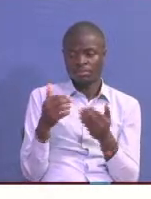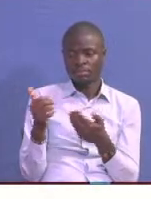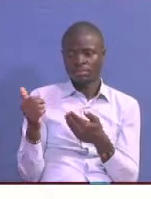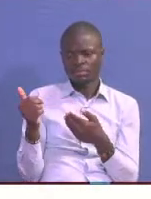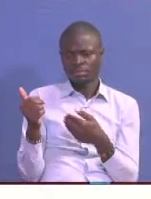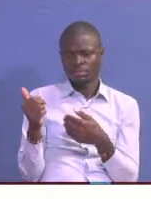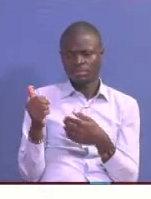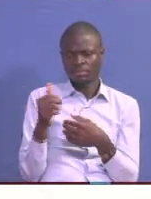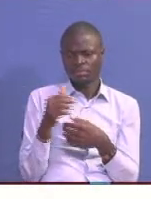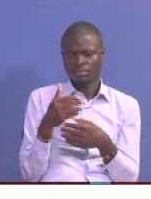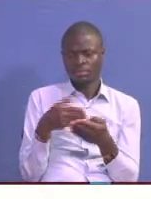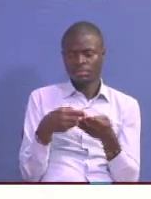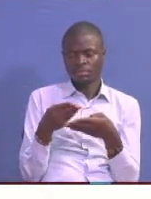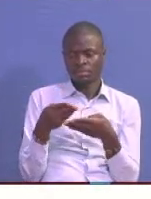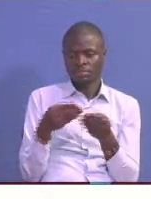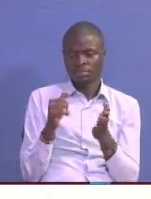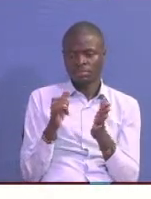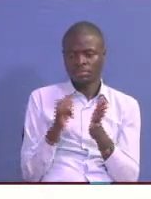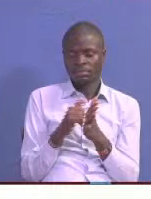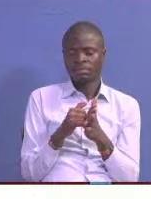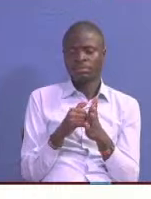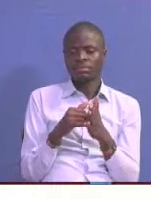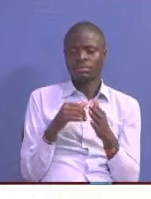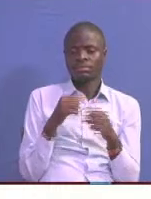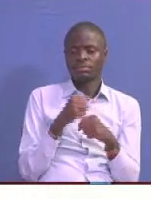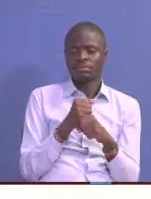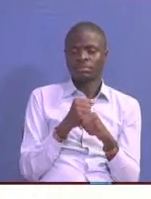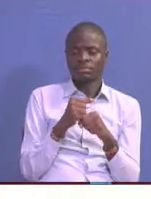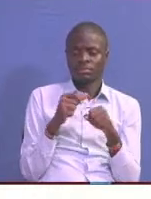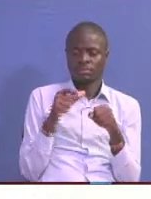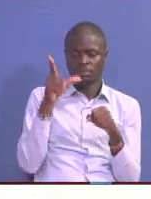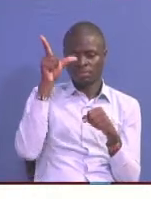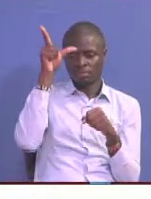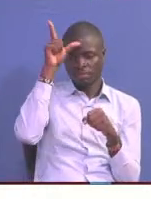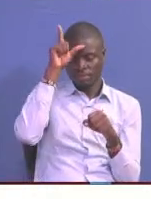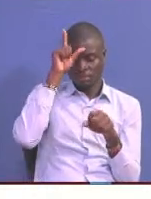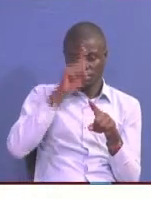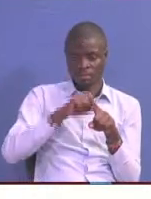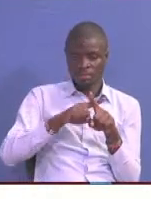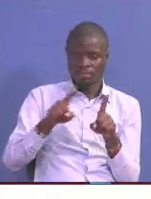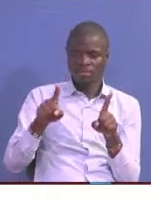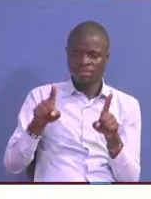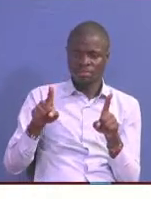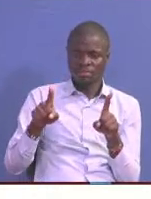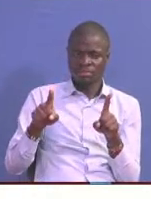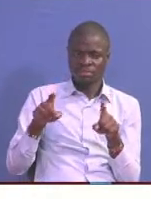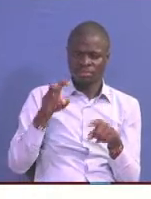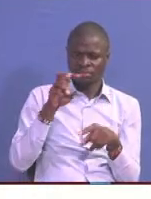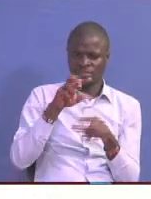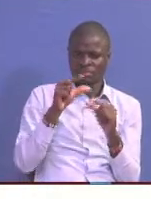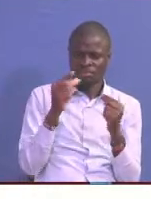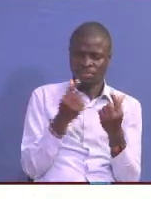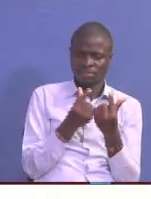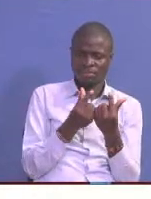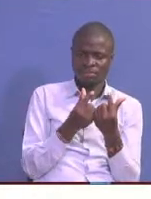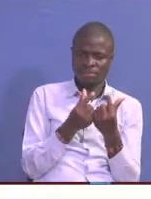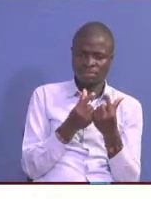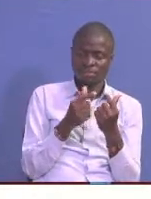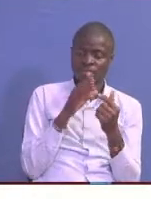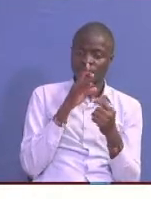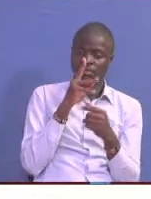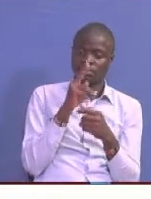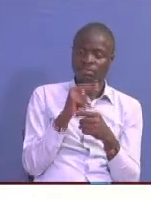and services that are not just competitive locally here, but we are seen globally as